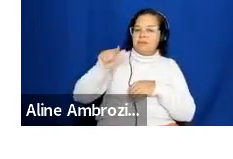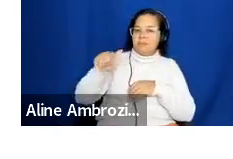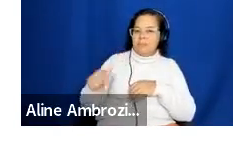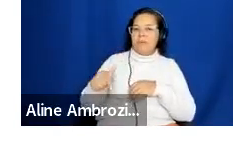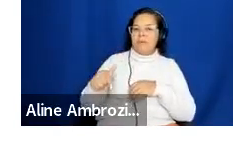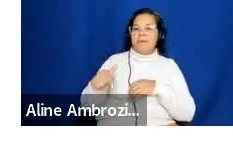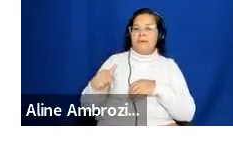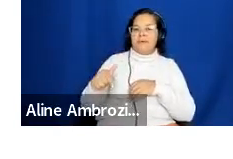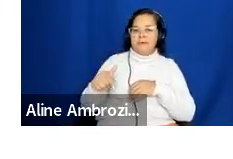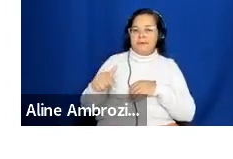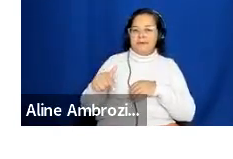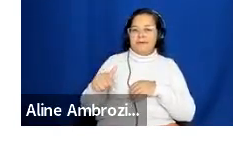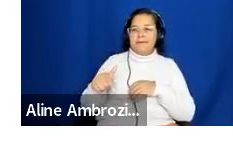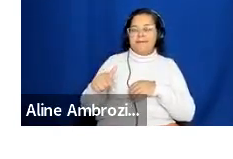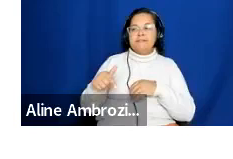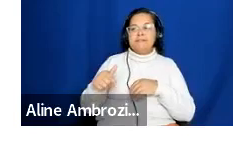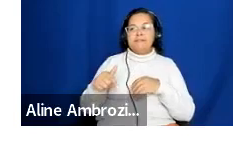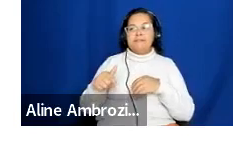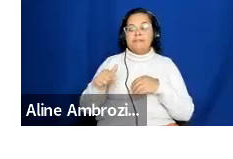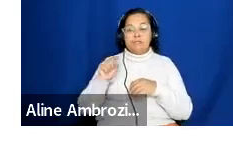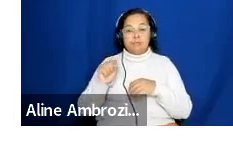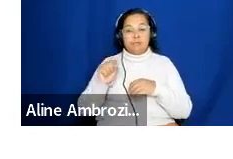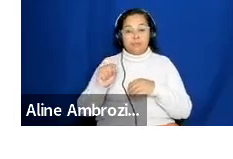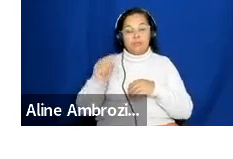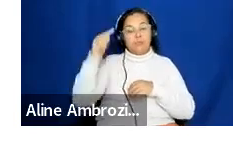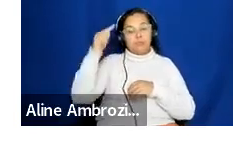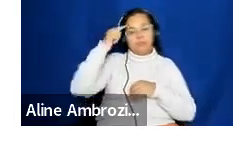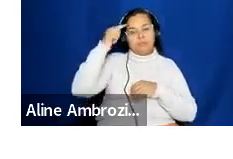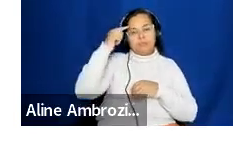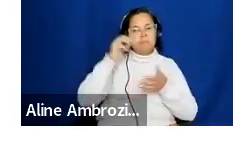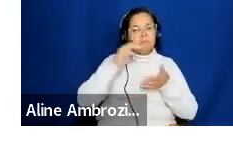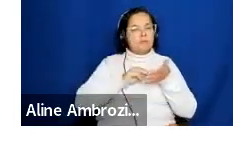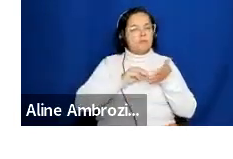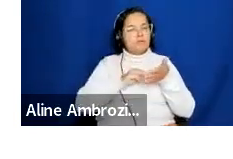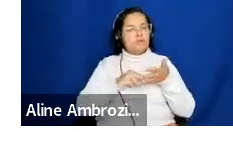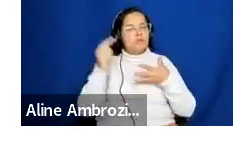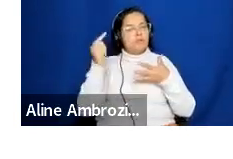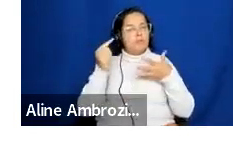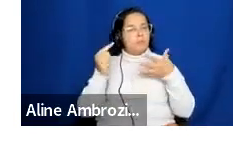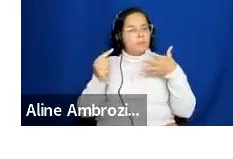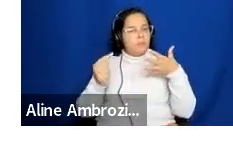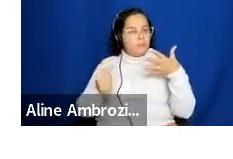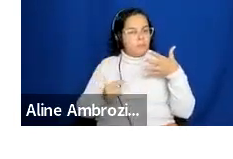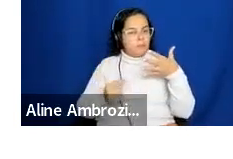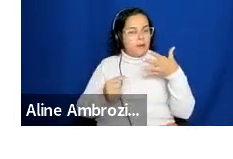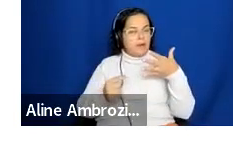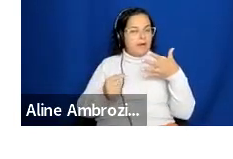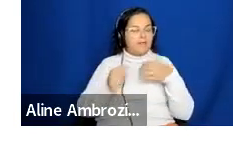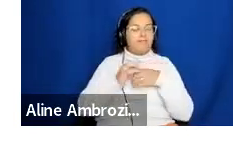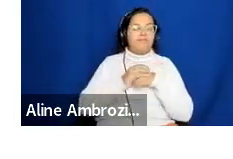methodology, and so on? That's a question we'll come back to.